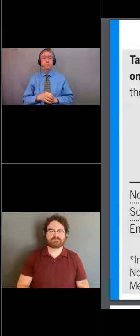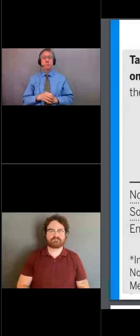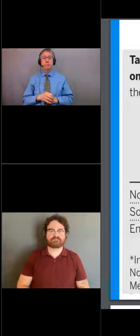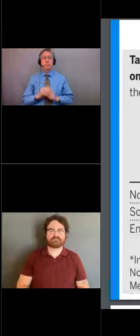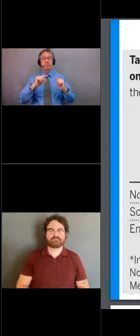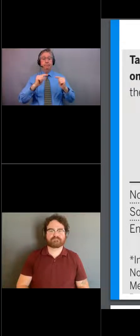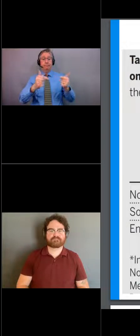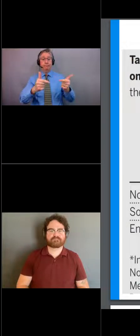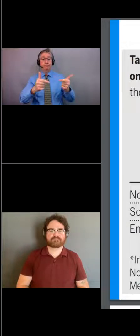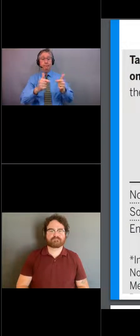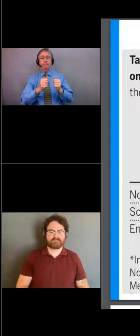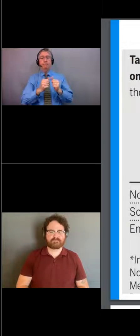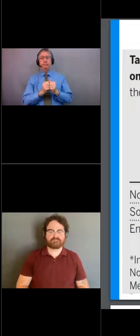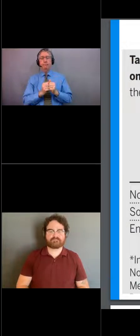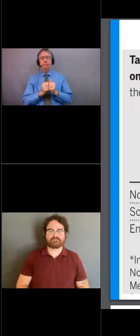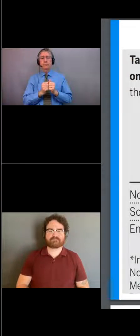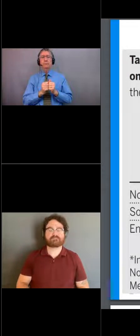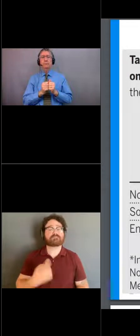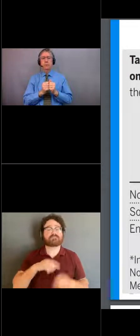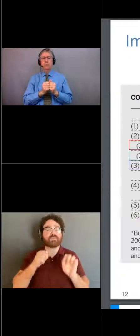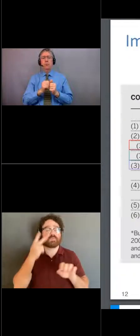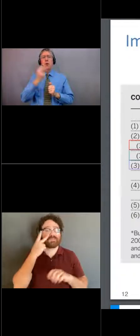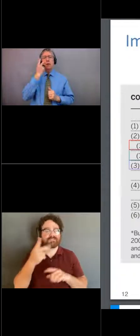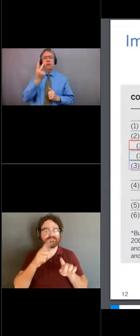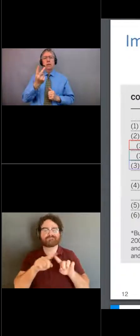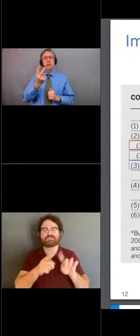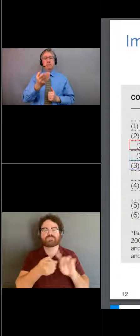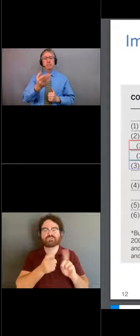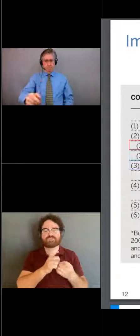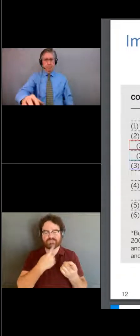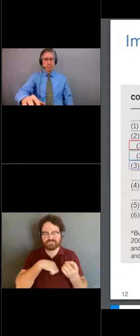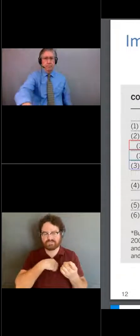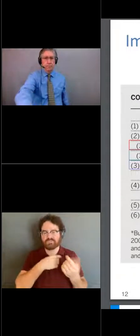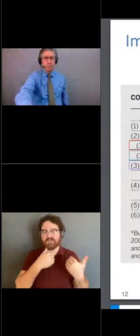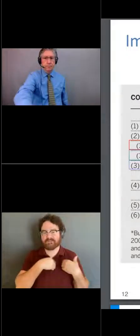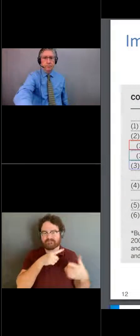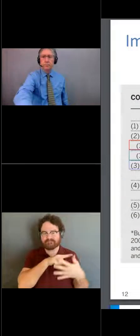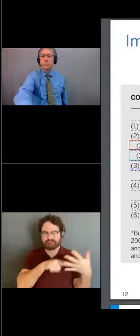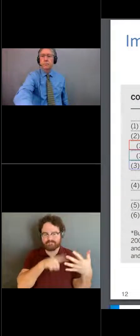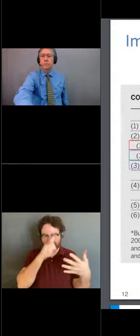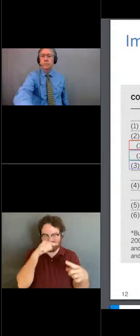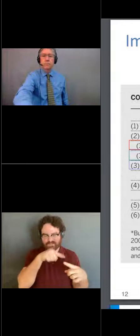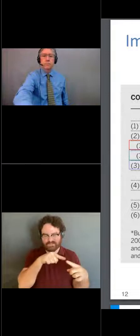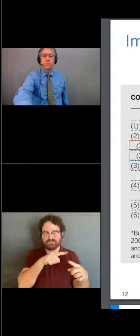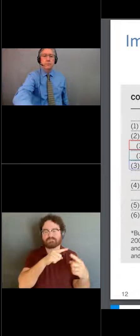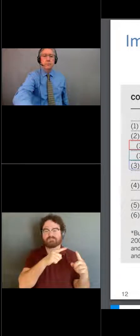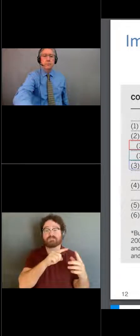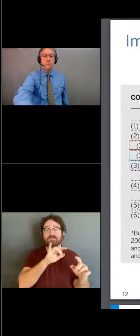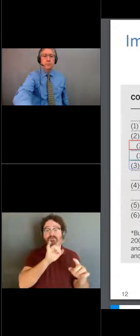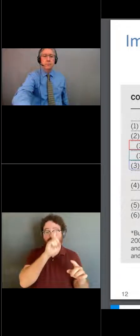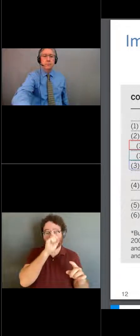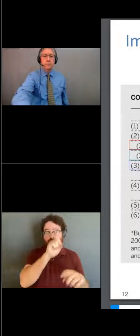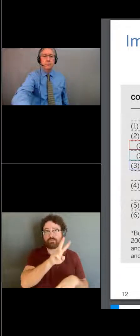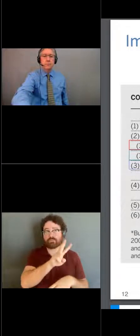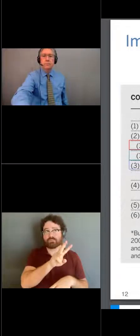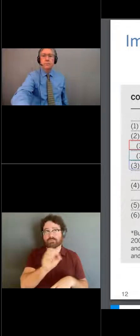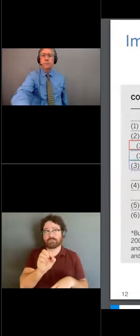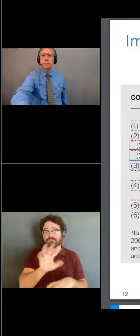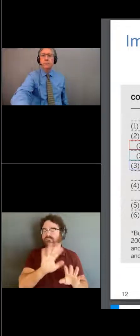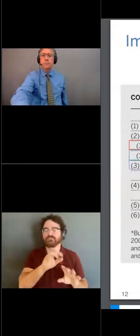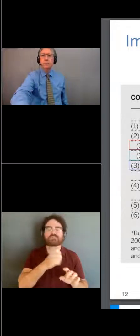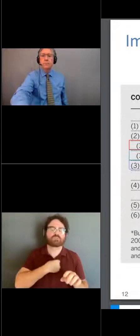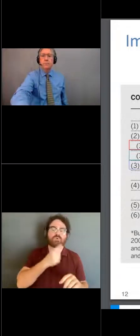Next slide. We can see the changes that took place in this accounting for 2019 up